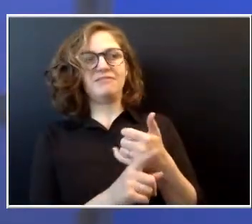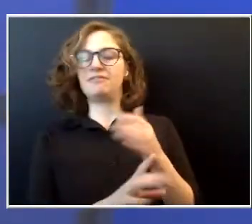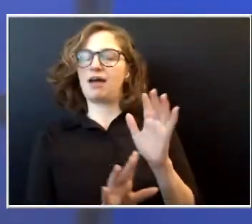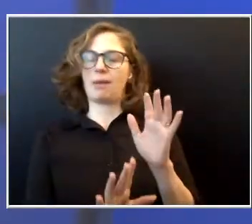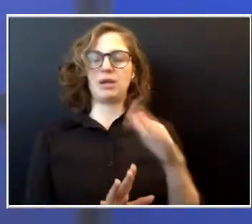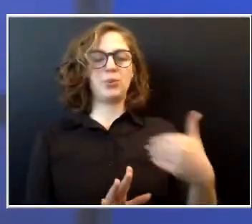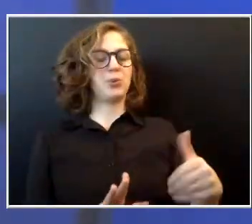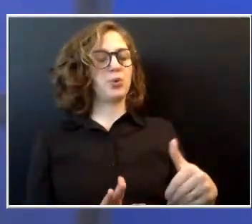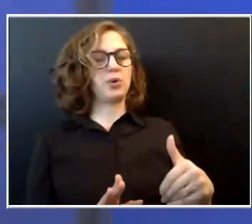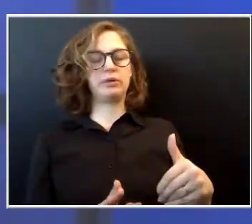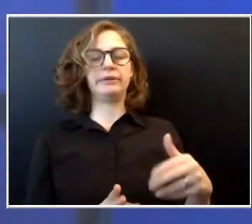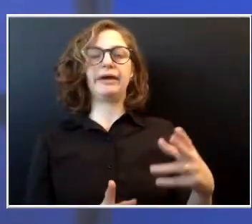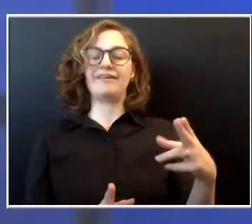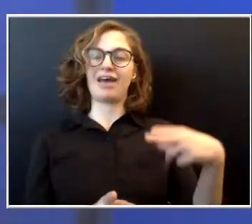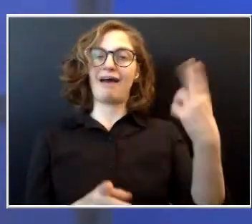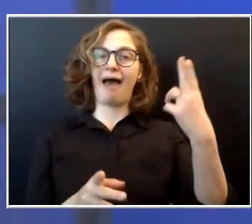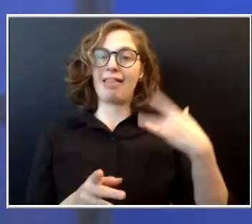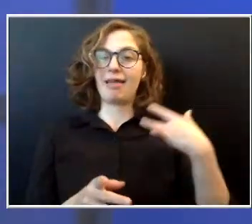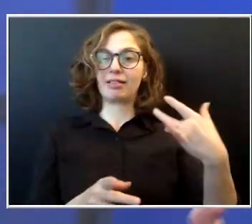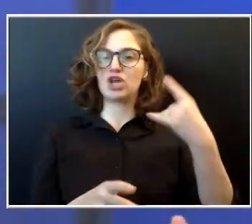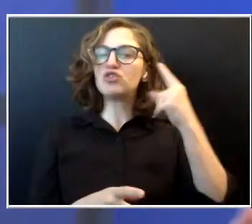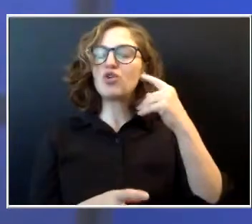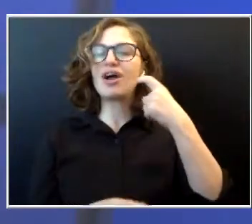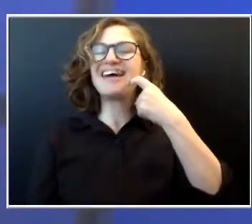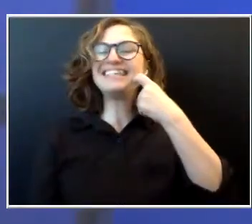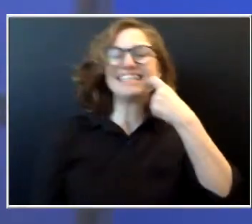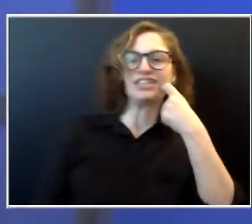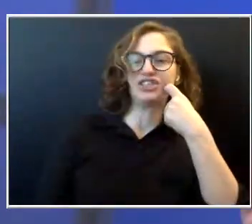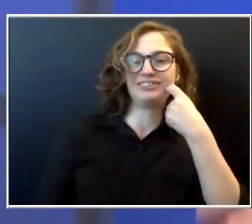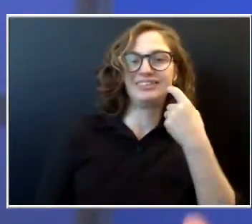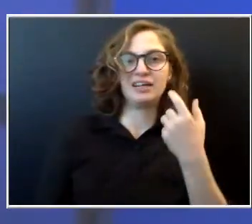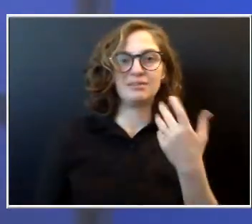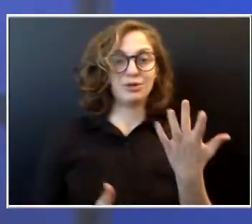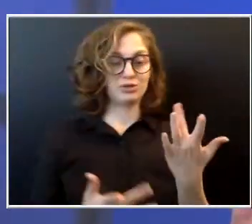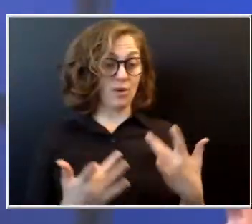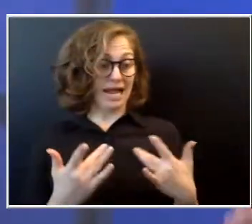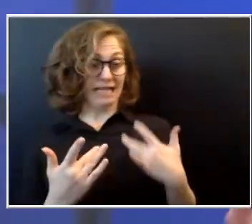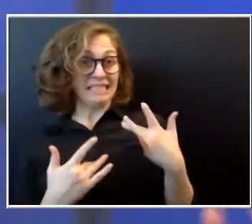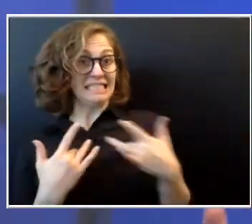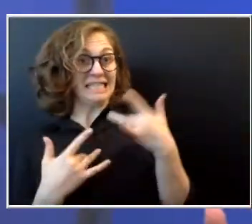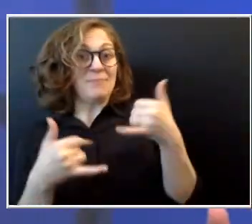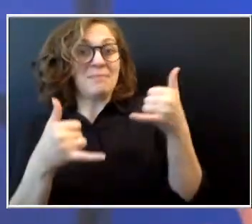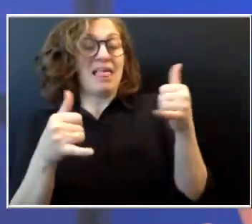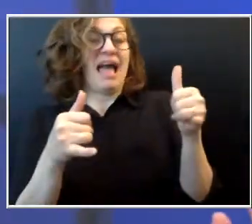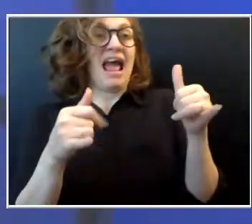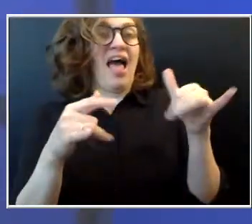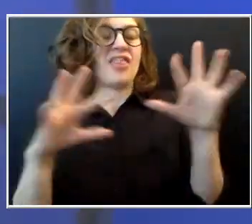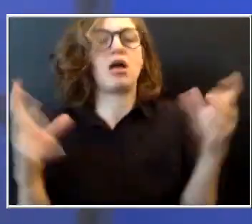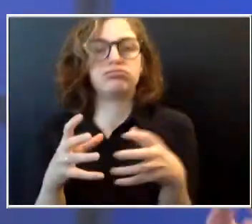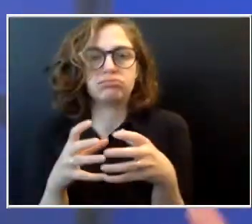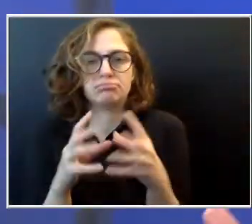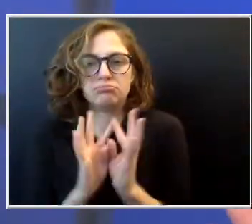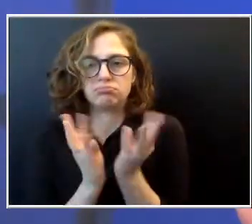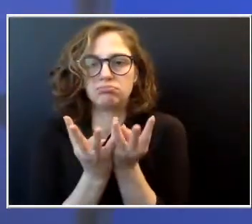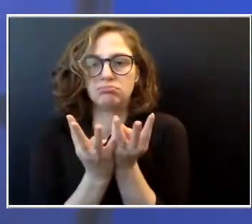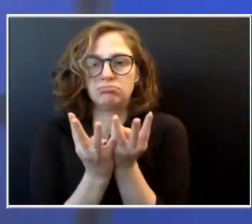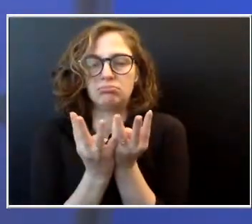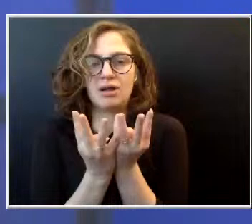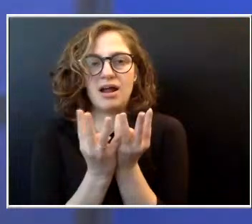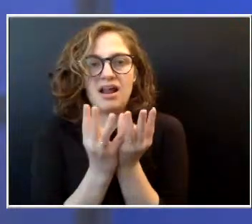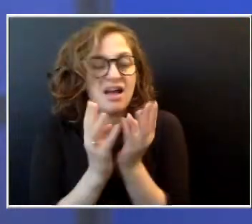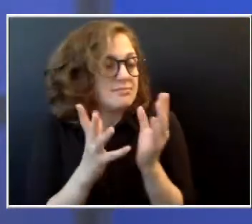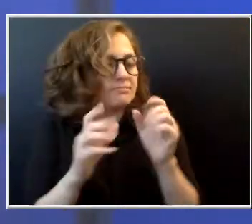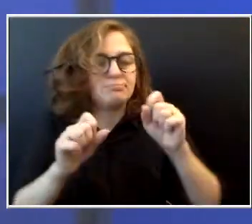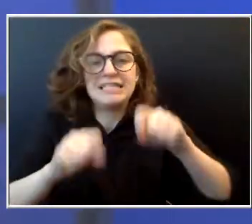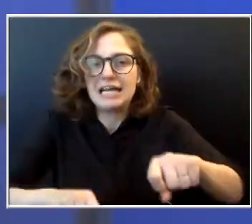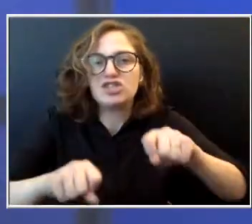that like excitement of the play, and then everybody regroups, and then they line up again. There's that frozen moment of potential where anything can happen. It can be,